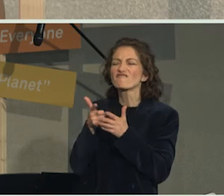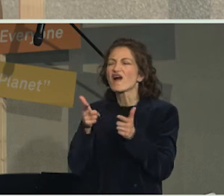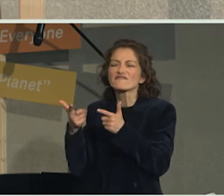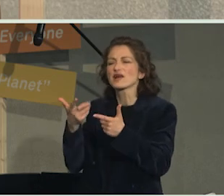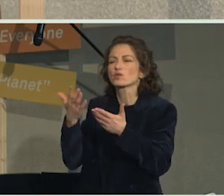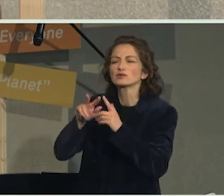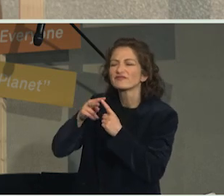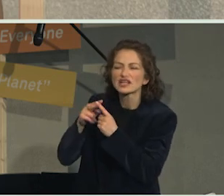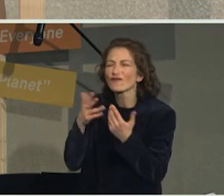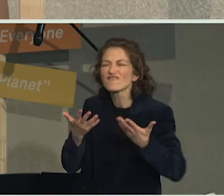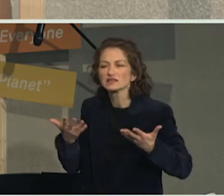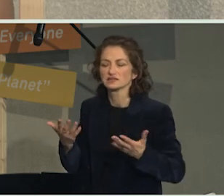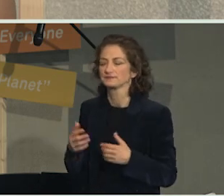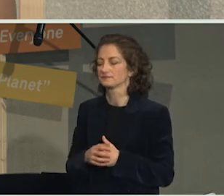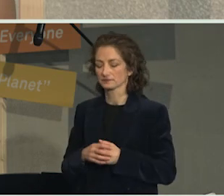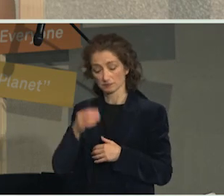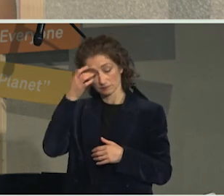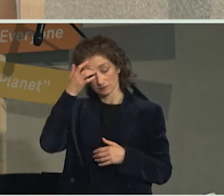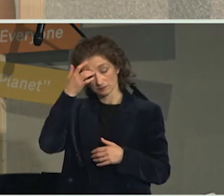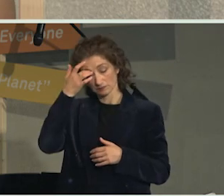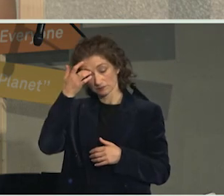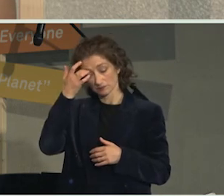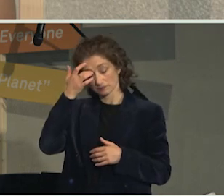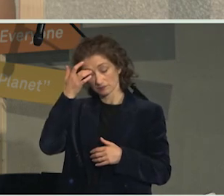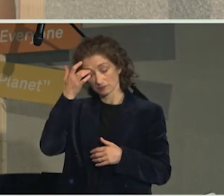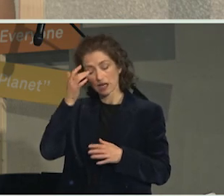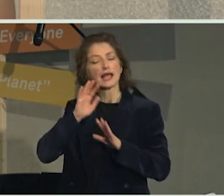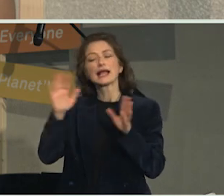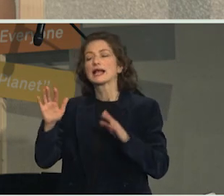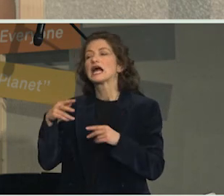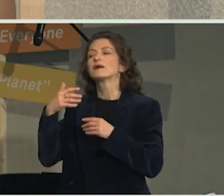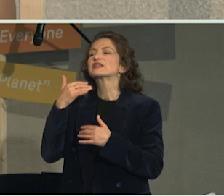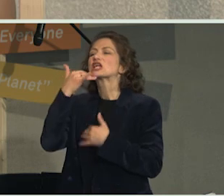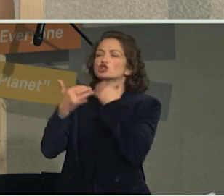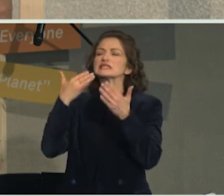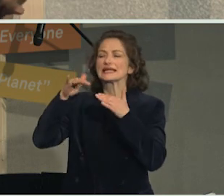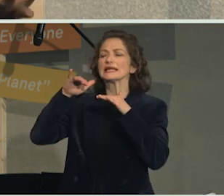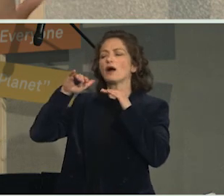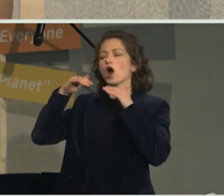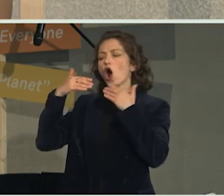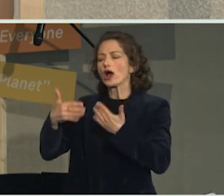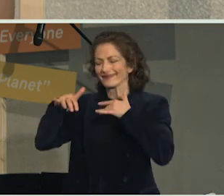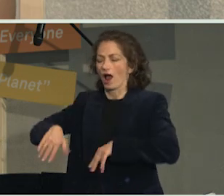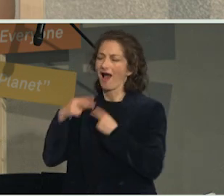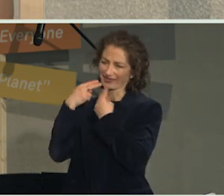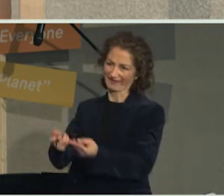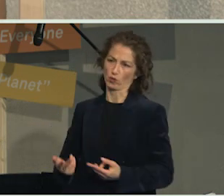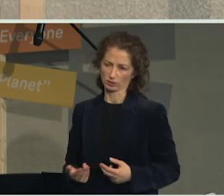lately, I think there's a great historical answer to that. So I was one of